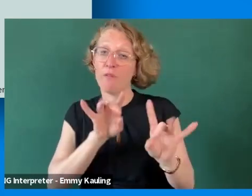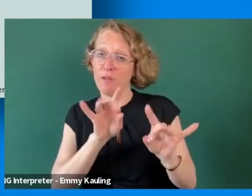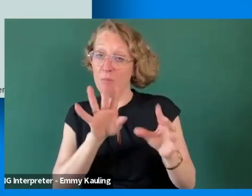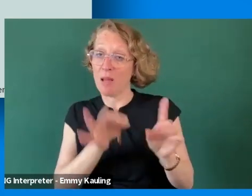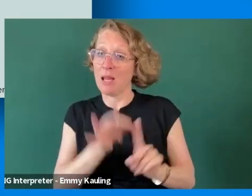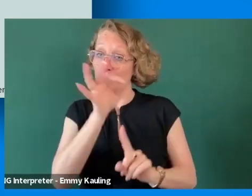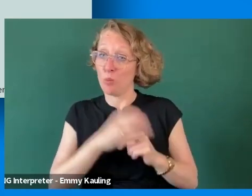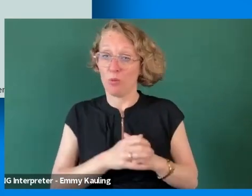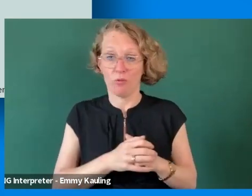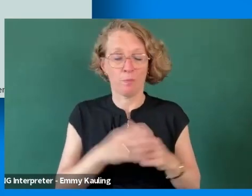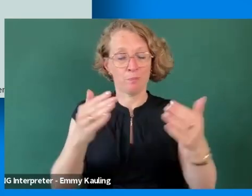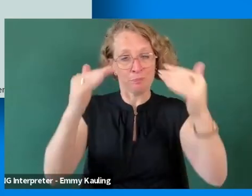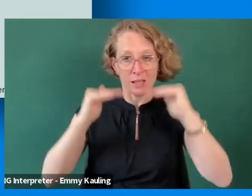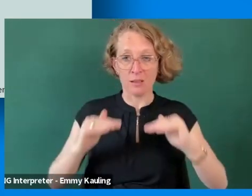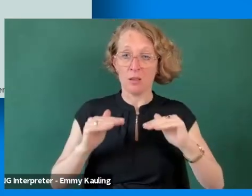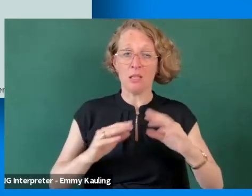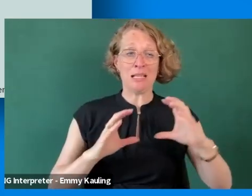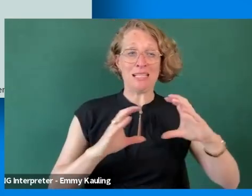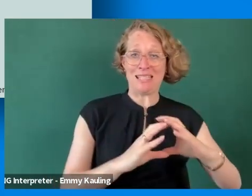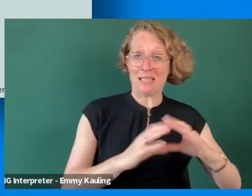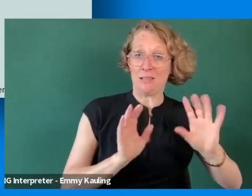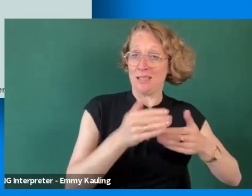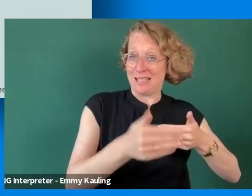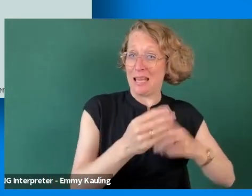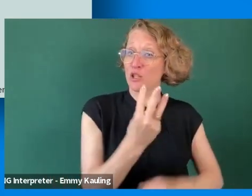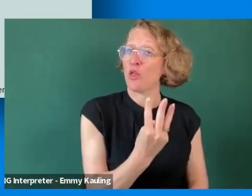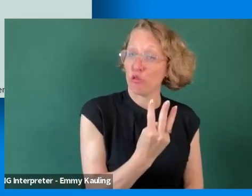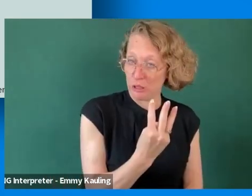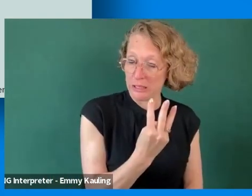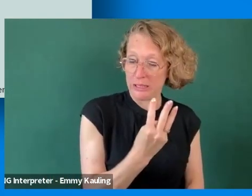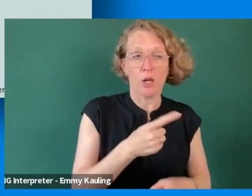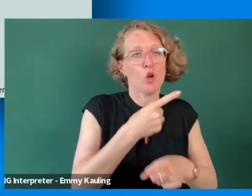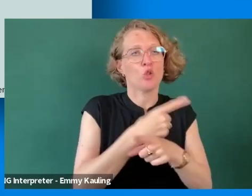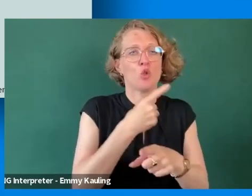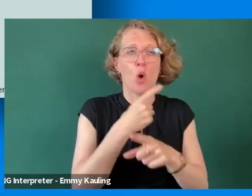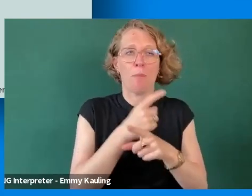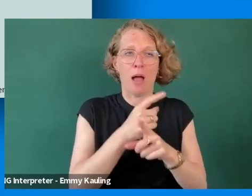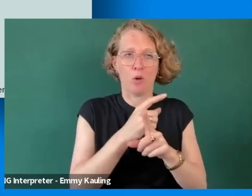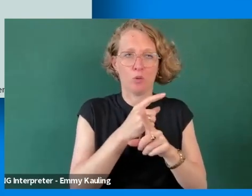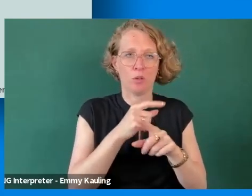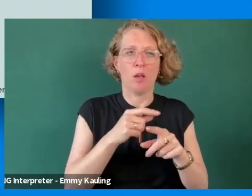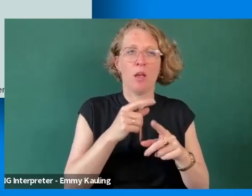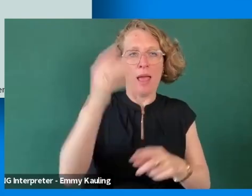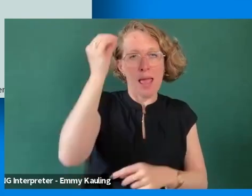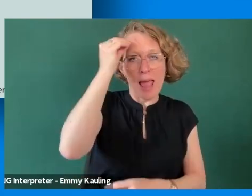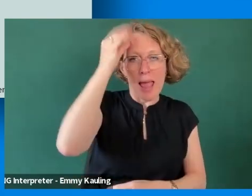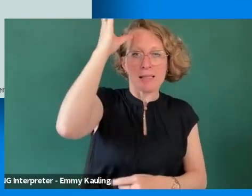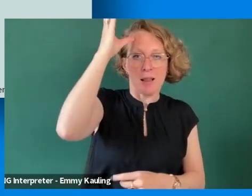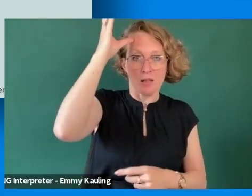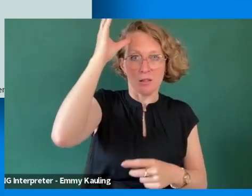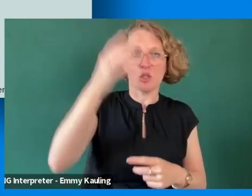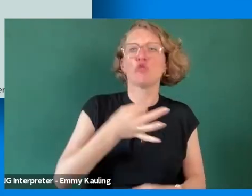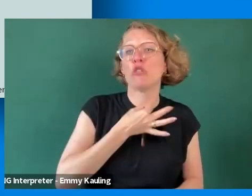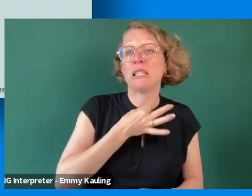Next, from stage three, we will talk about assessing excellence, risk, and EDI. So these